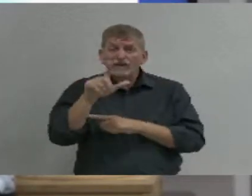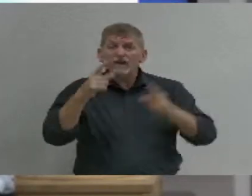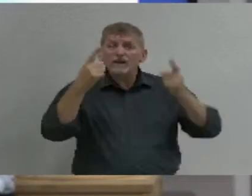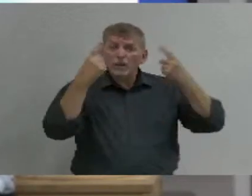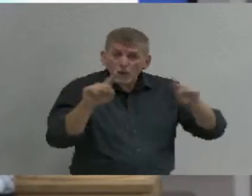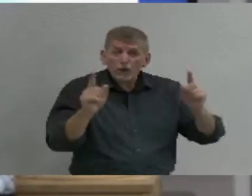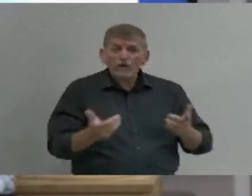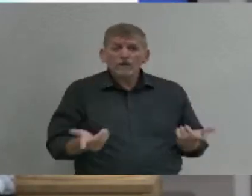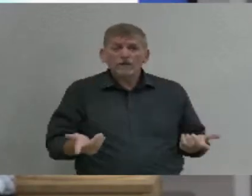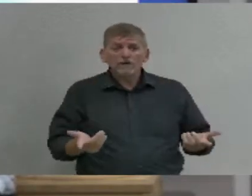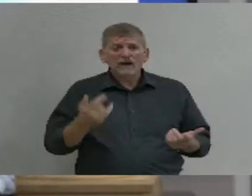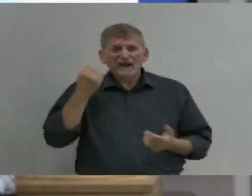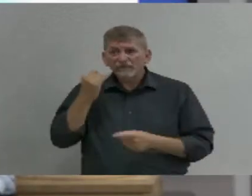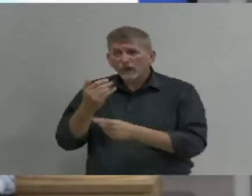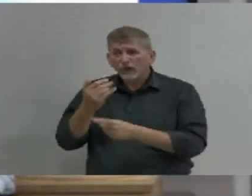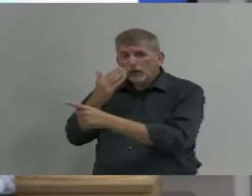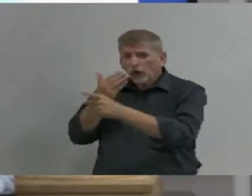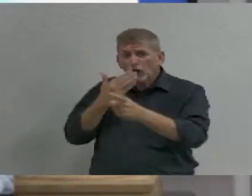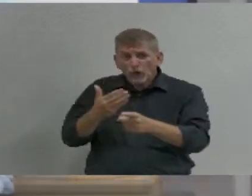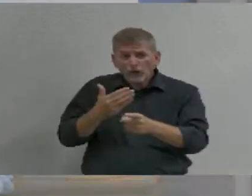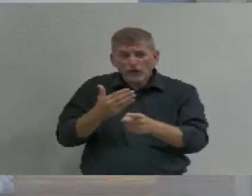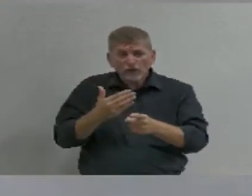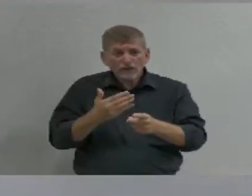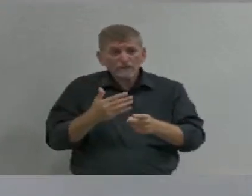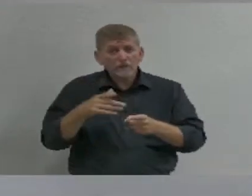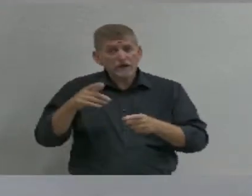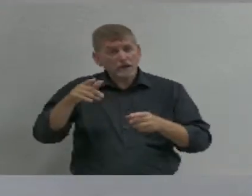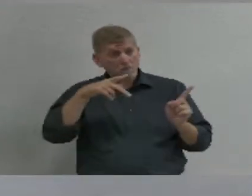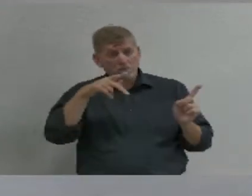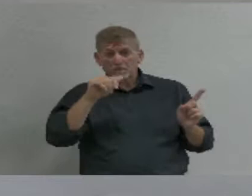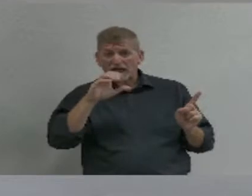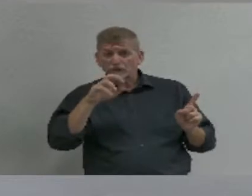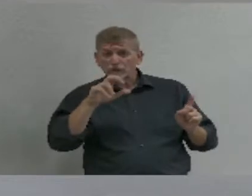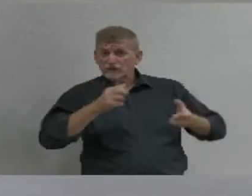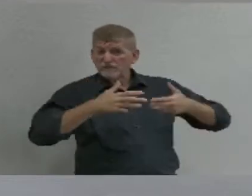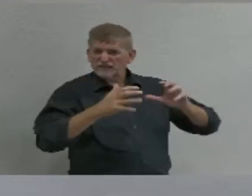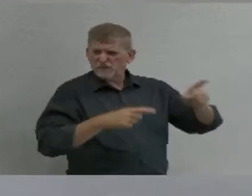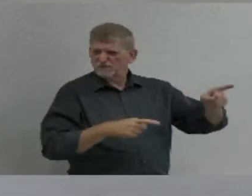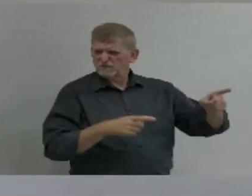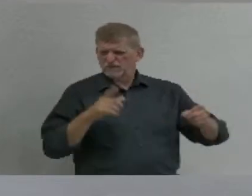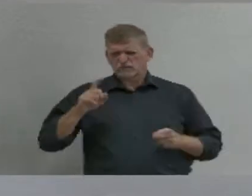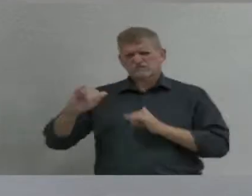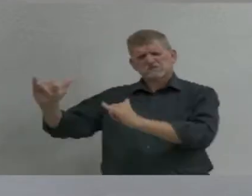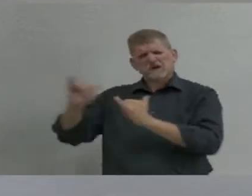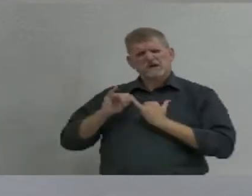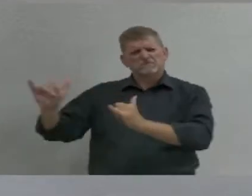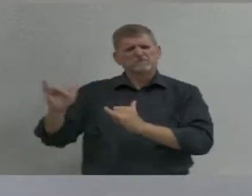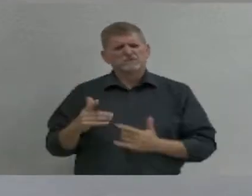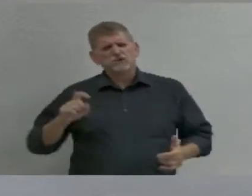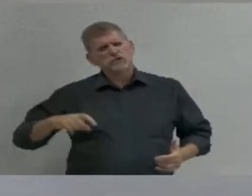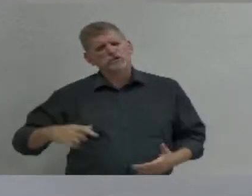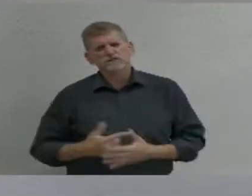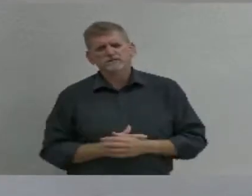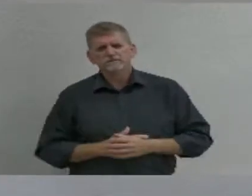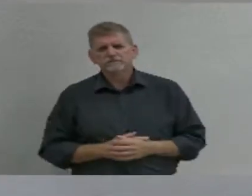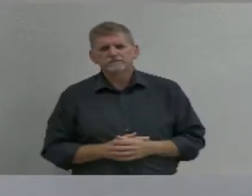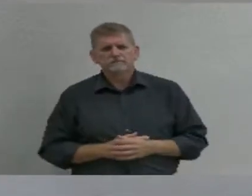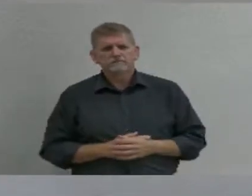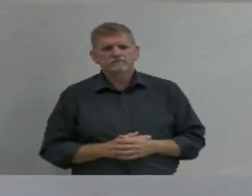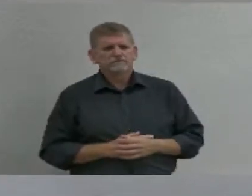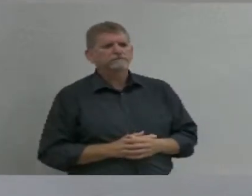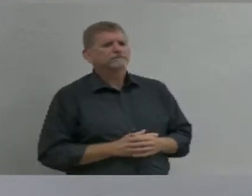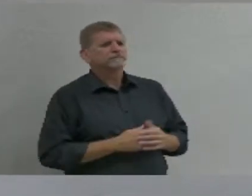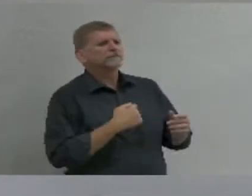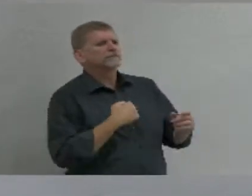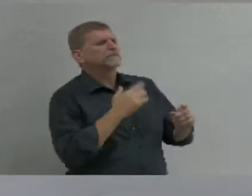Boilermaker. I can get you the name of the people that we contacted the State Department of Health with our questions. And if they say